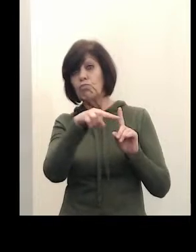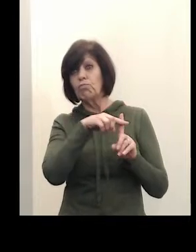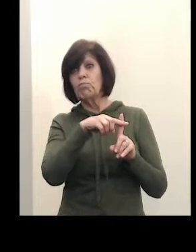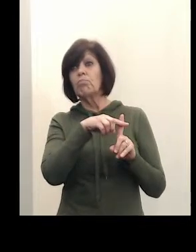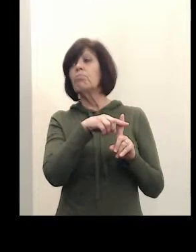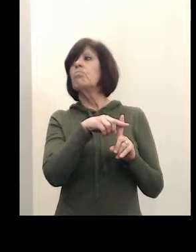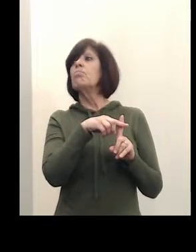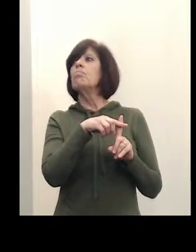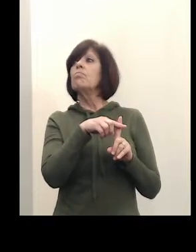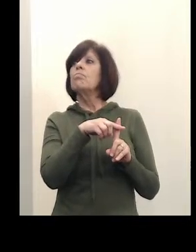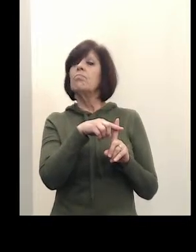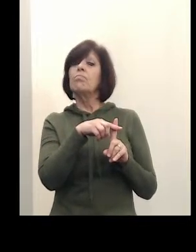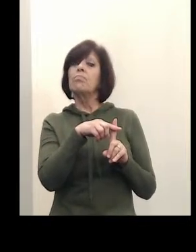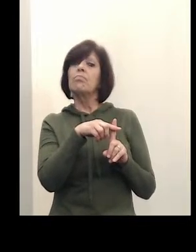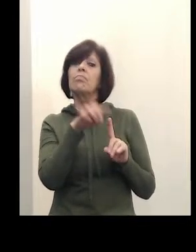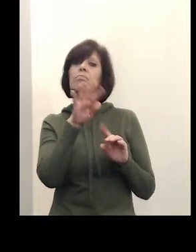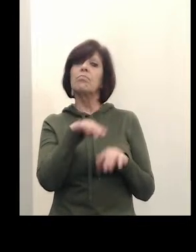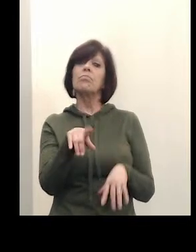with